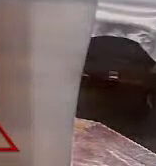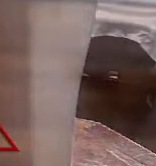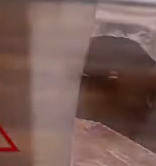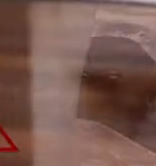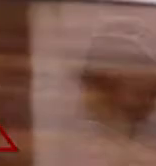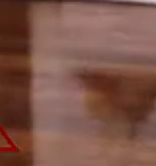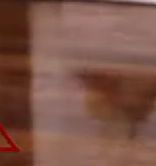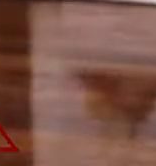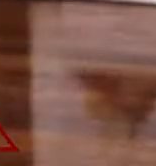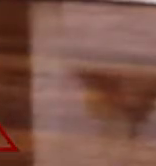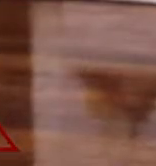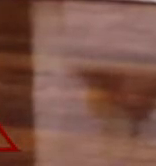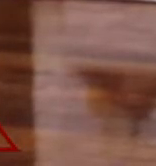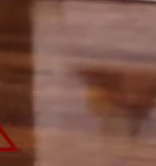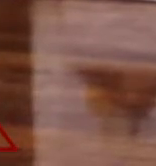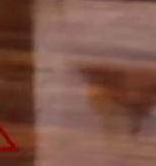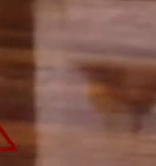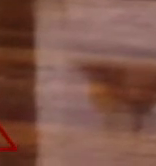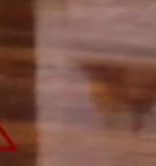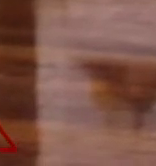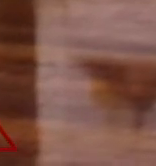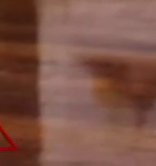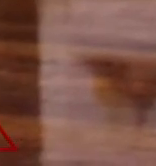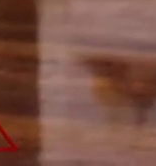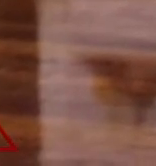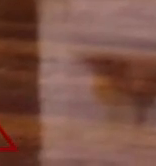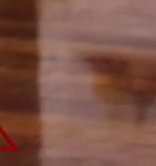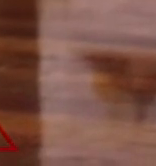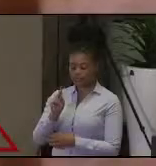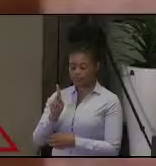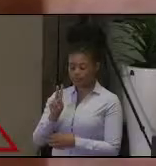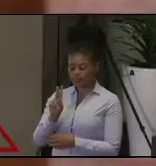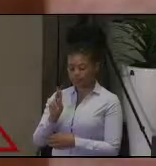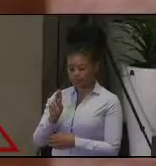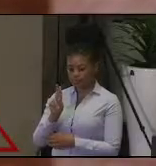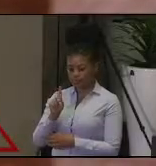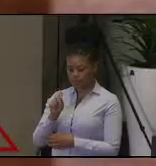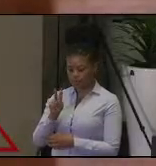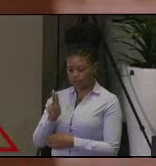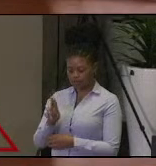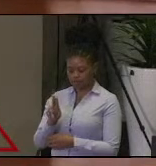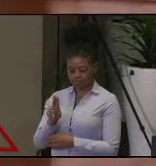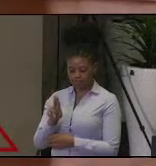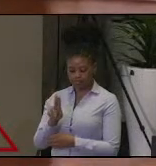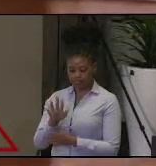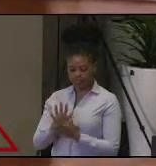Program Director, Mama Osokutu, no Mr. Vuyo Musana,